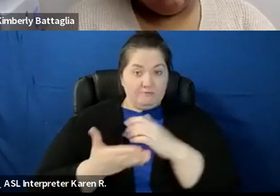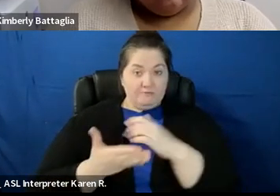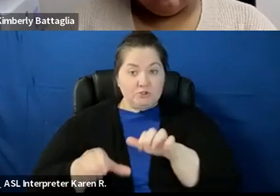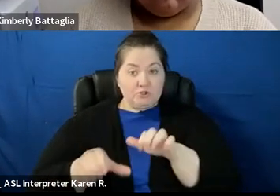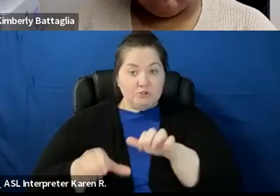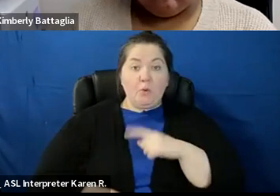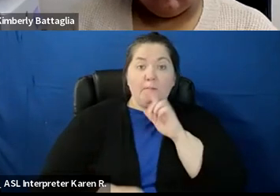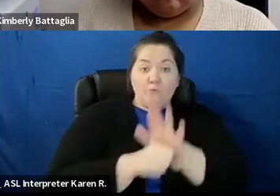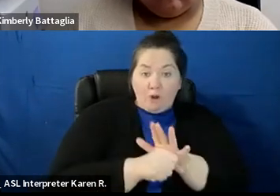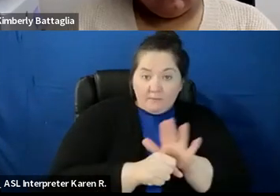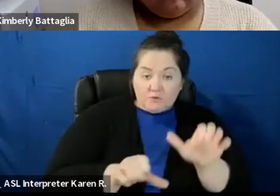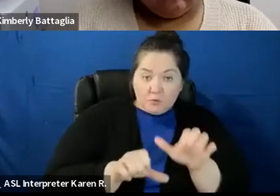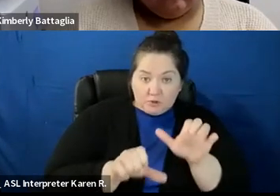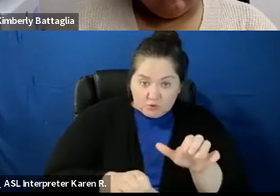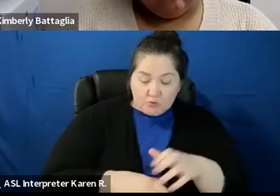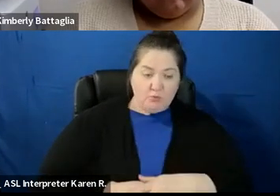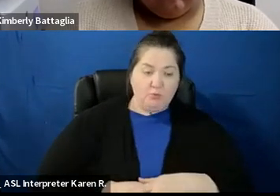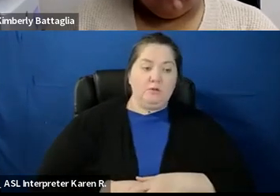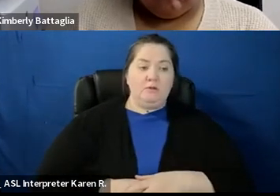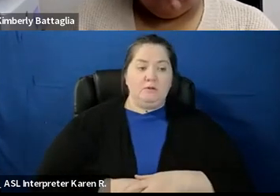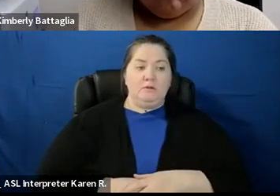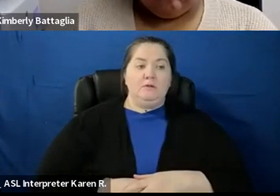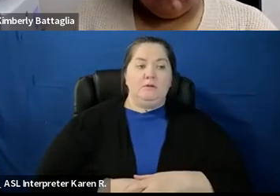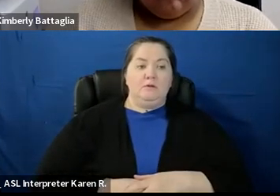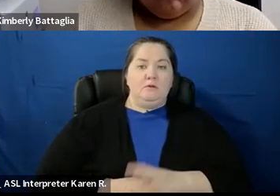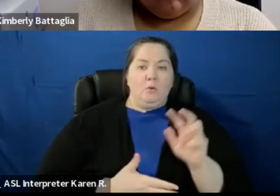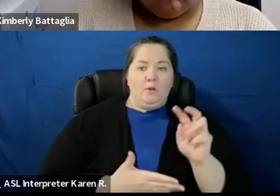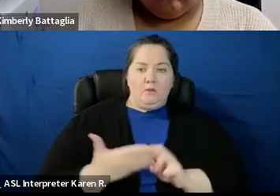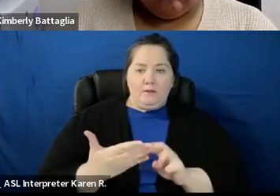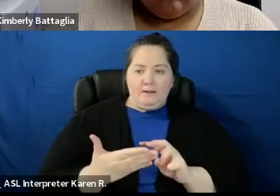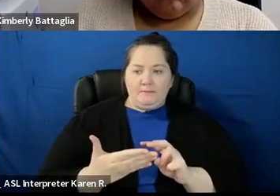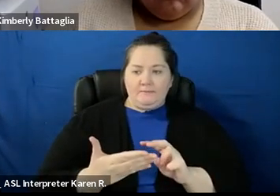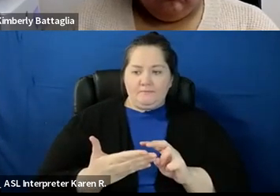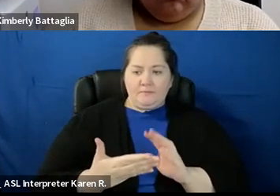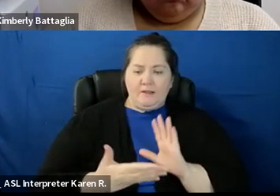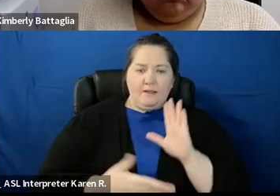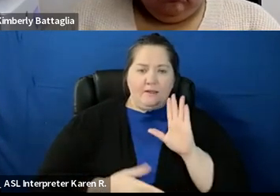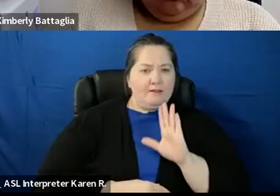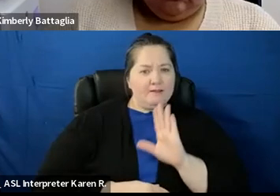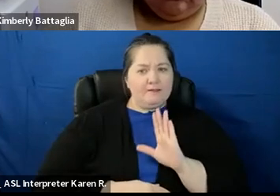and commit to, right? And so I was looking at, you know, their